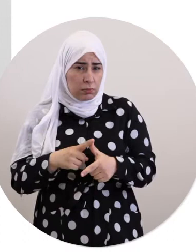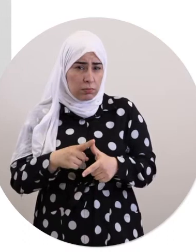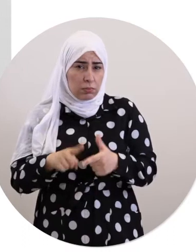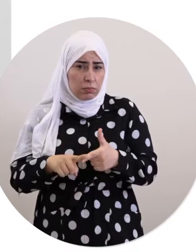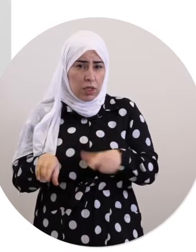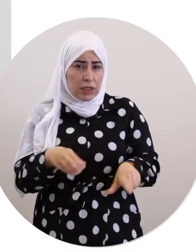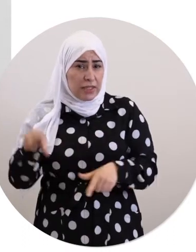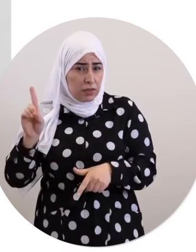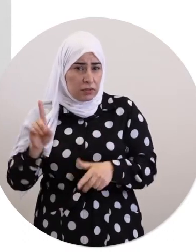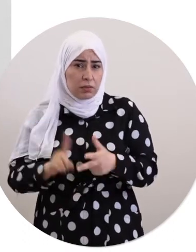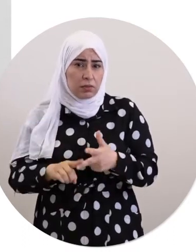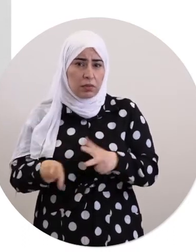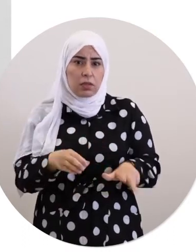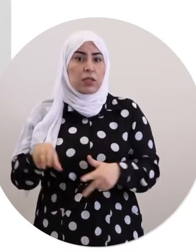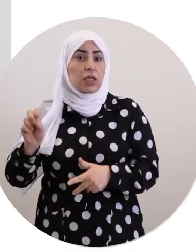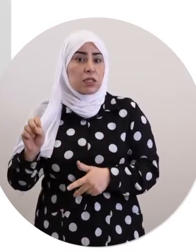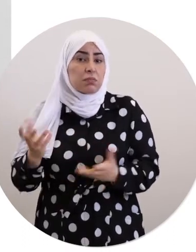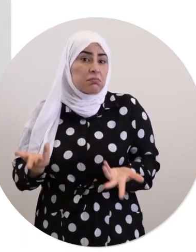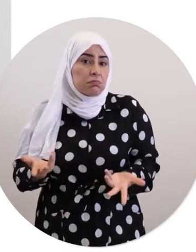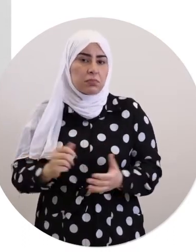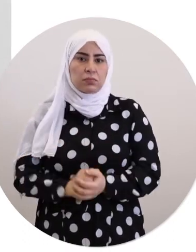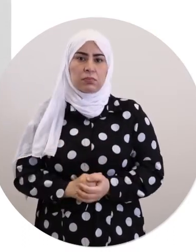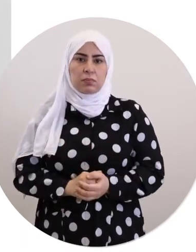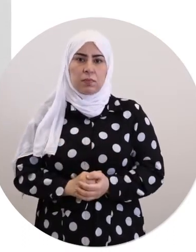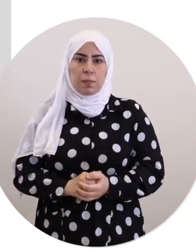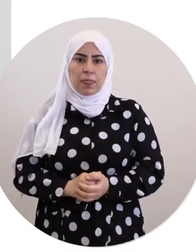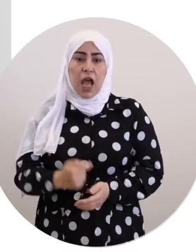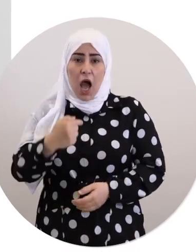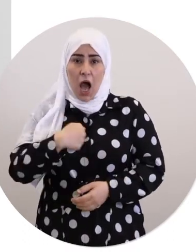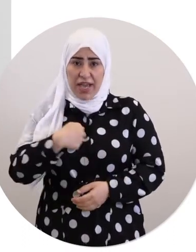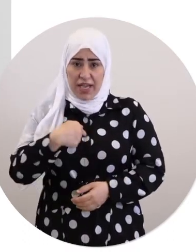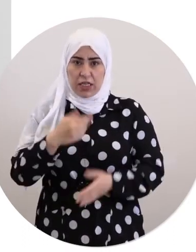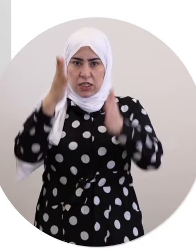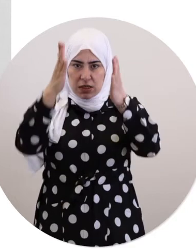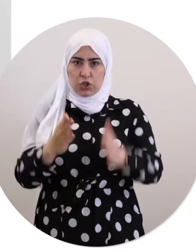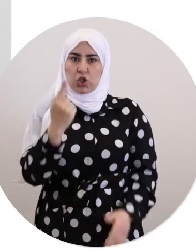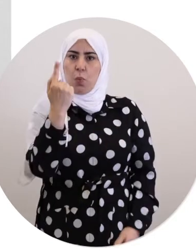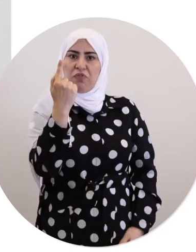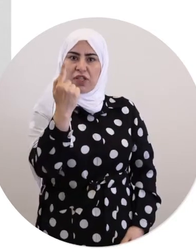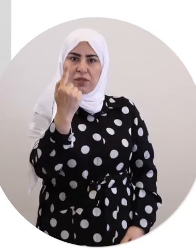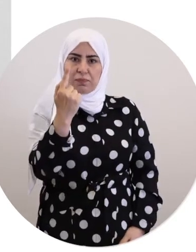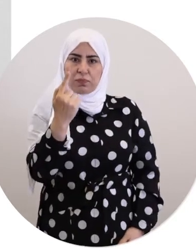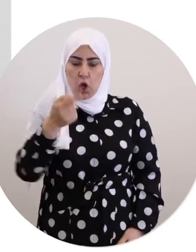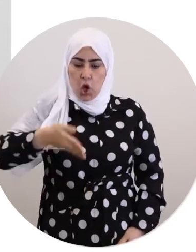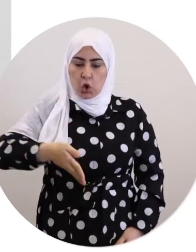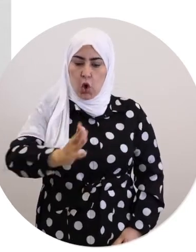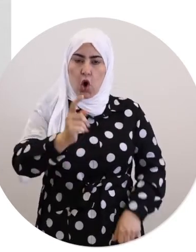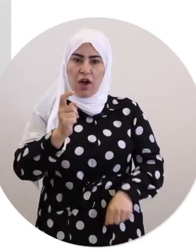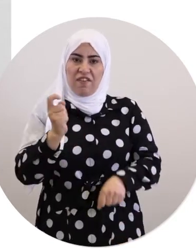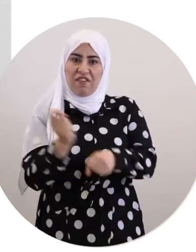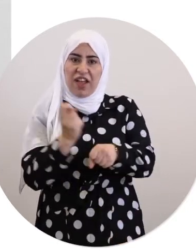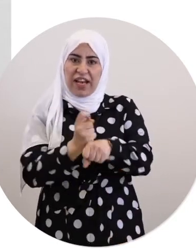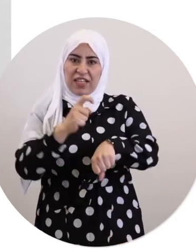does. Let's see how we choose it. I is singular, the subject is singular, and go is in the present tense. So